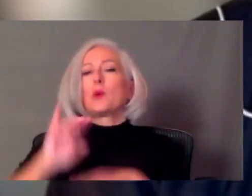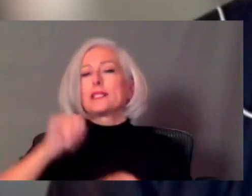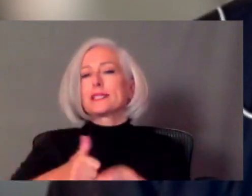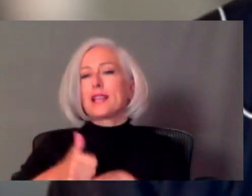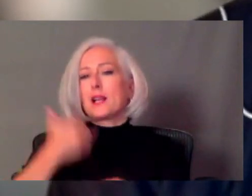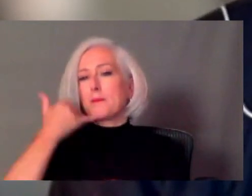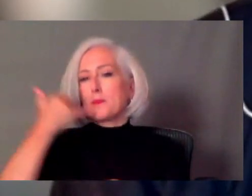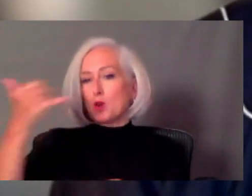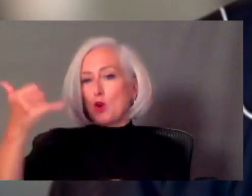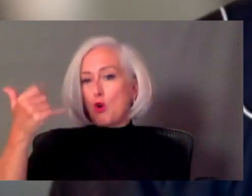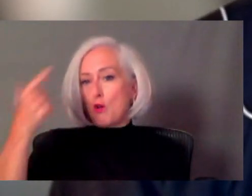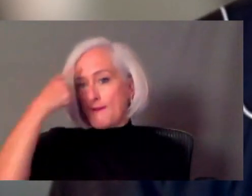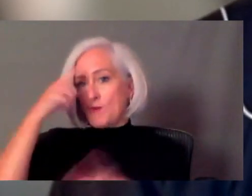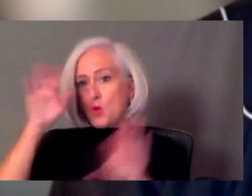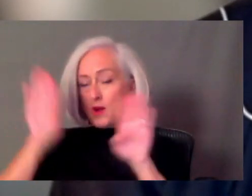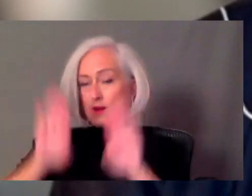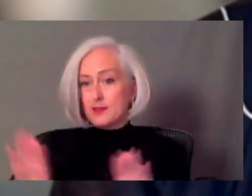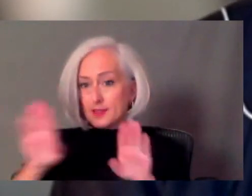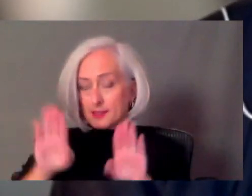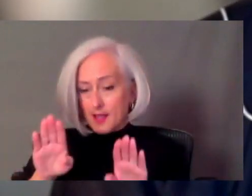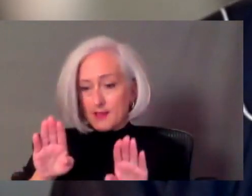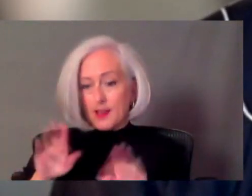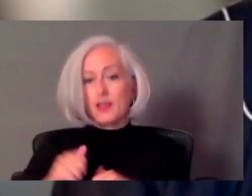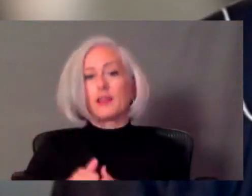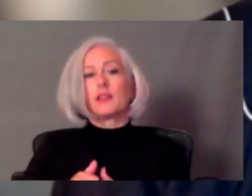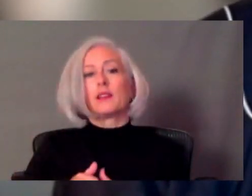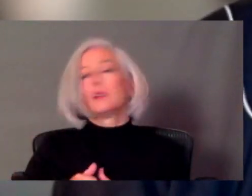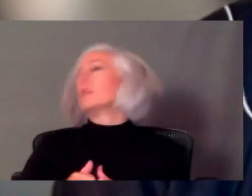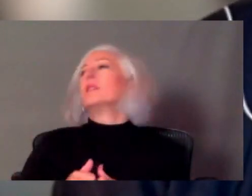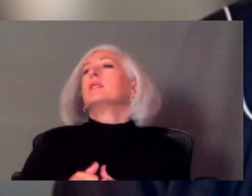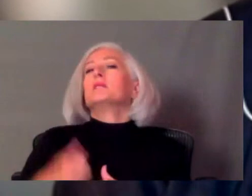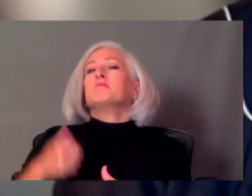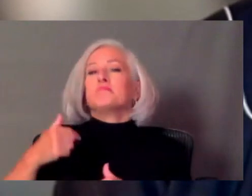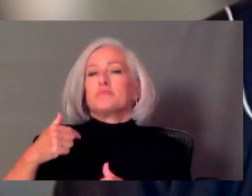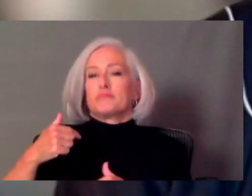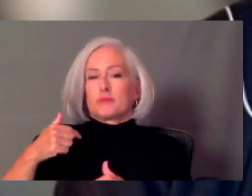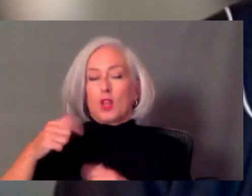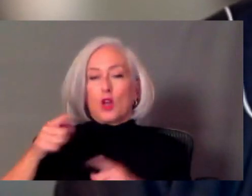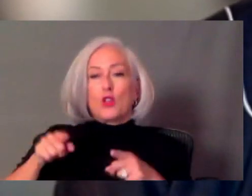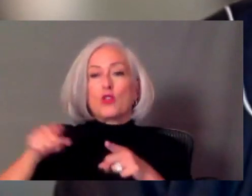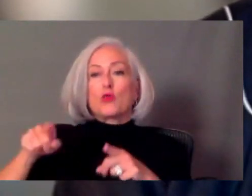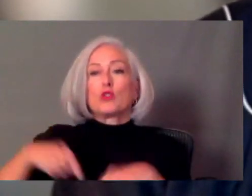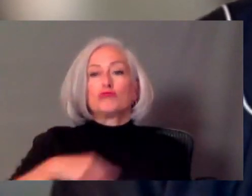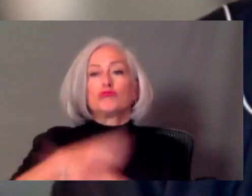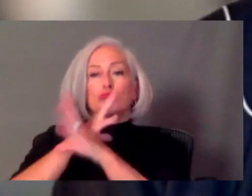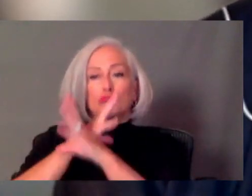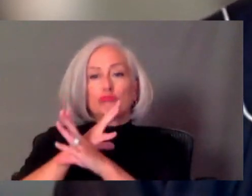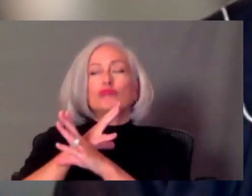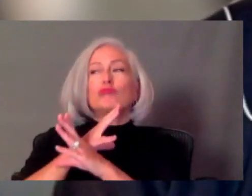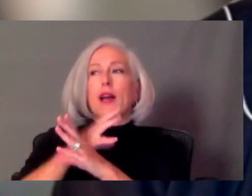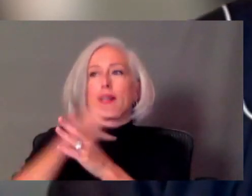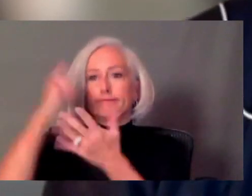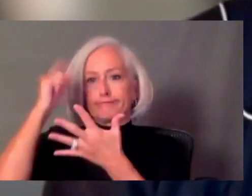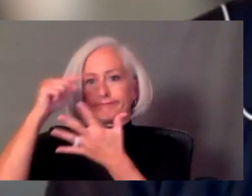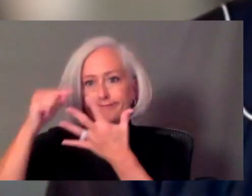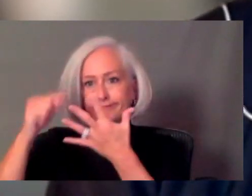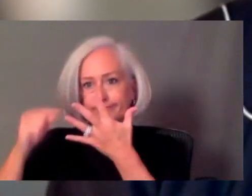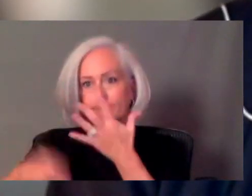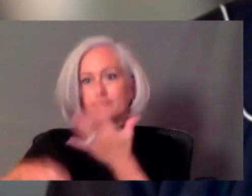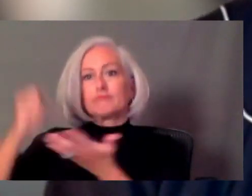door, again, just explained every little step of the process. It took about 4